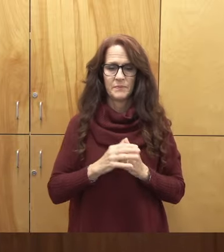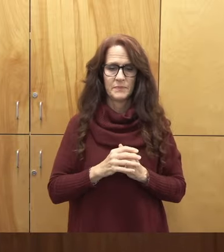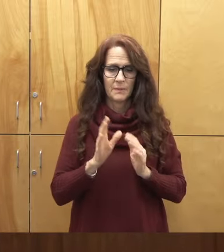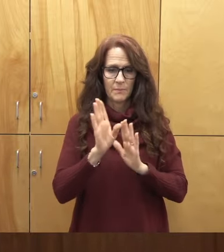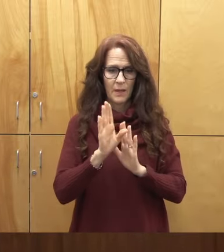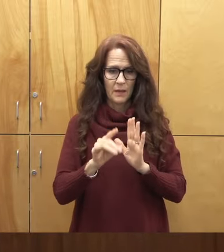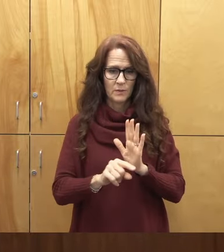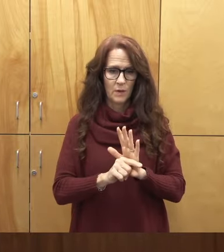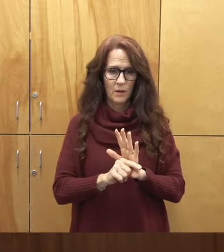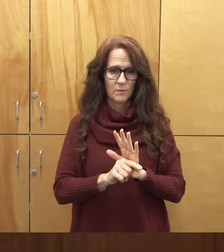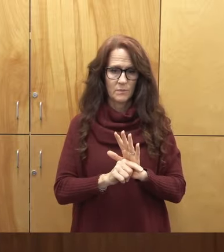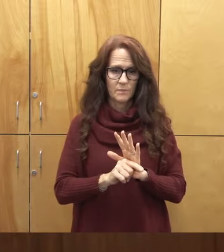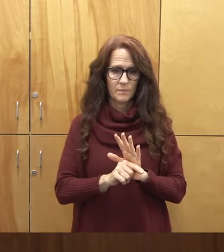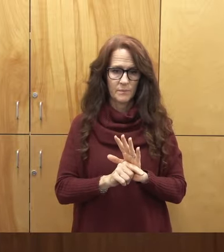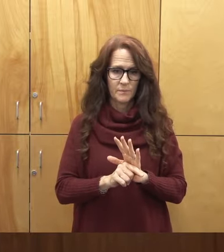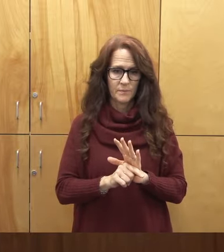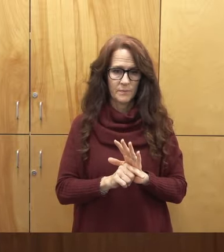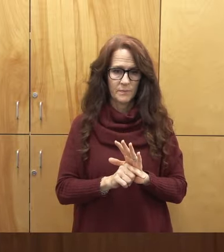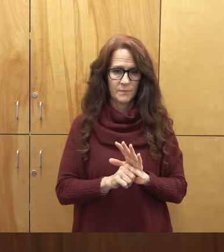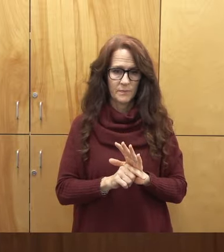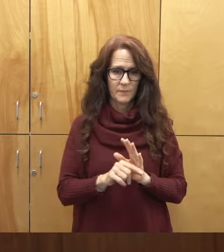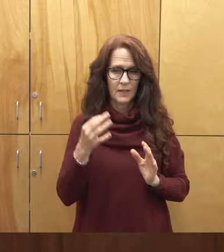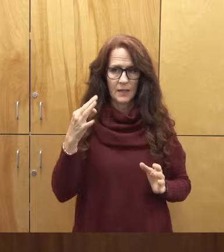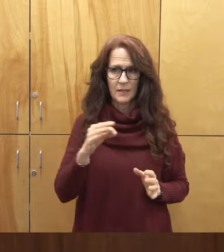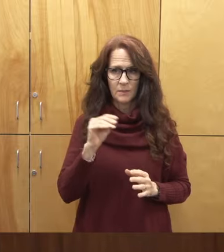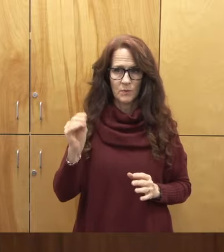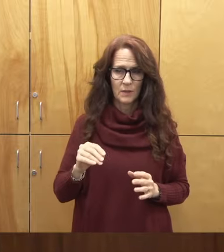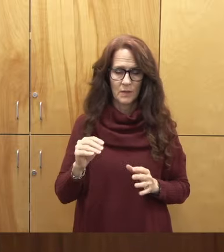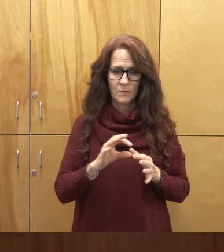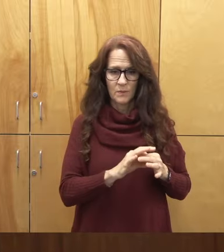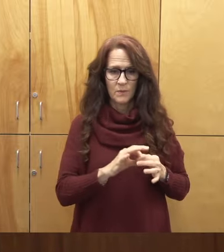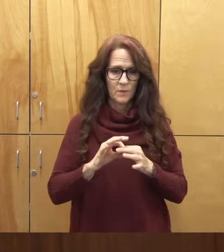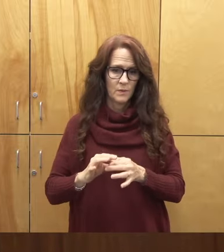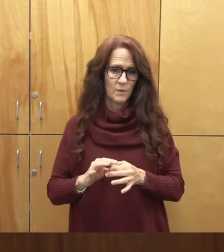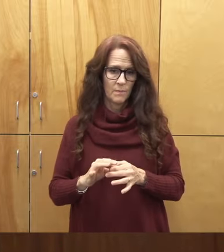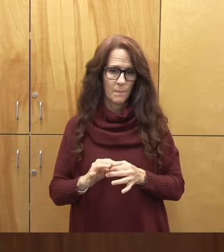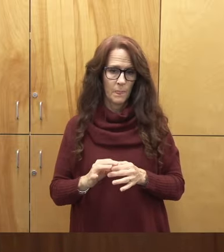background, does that 19% correlate to the